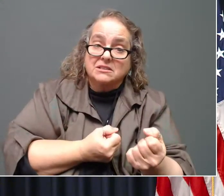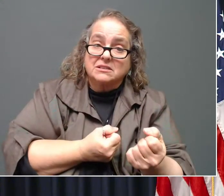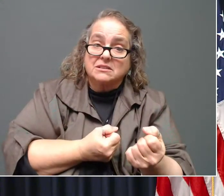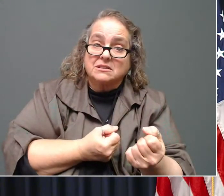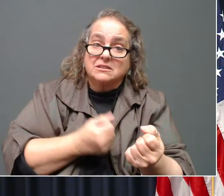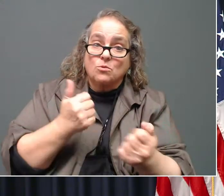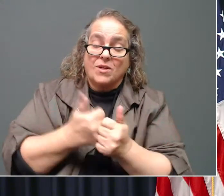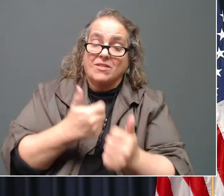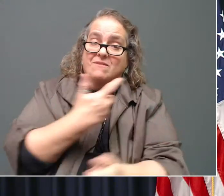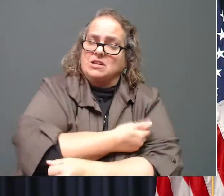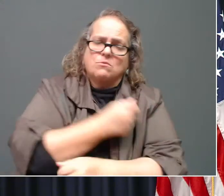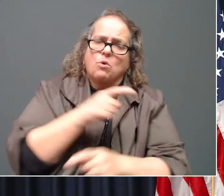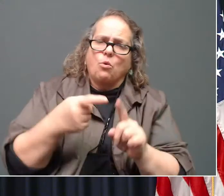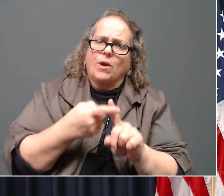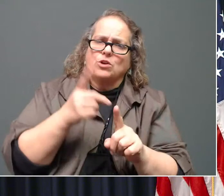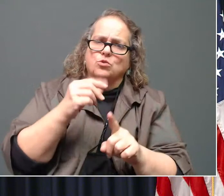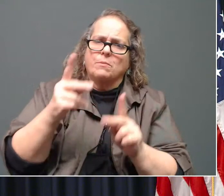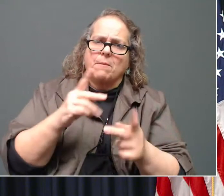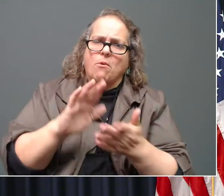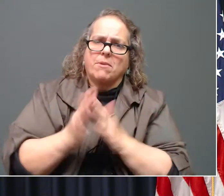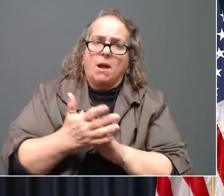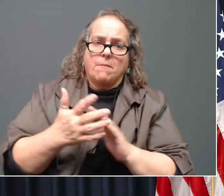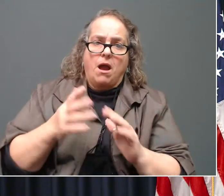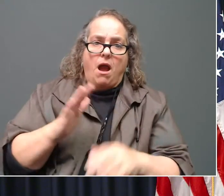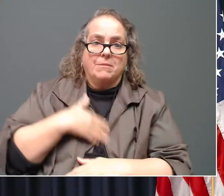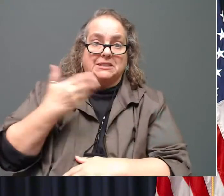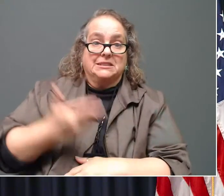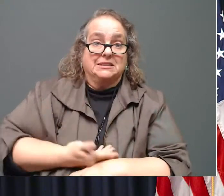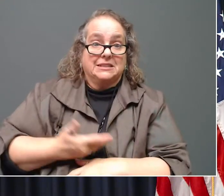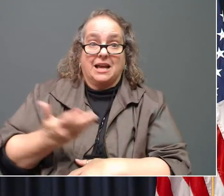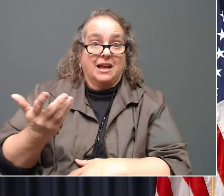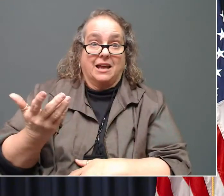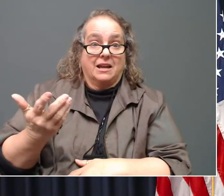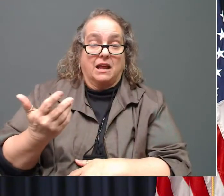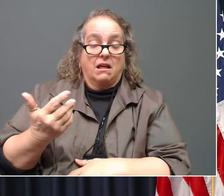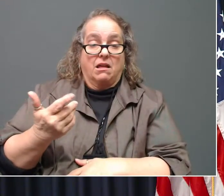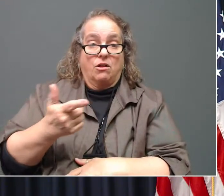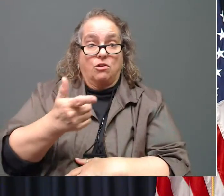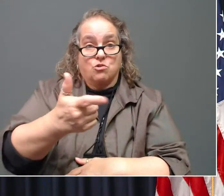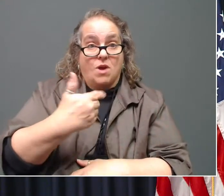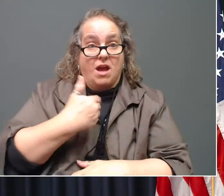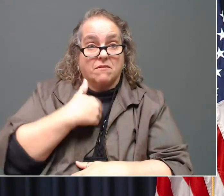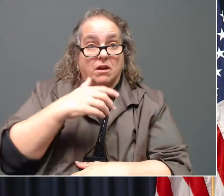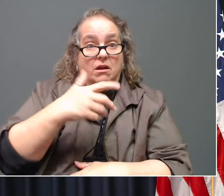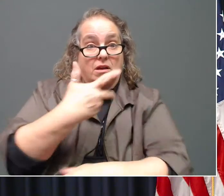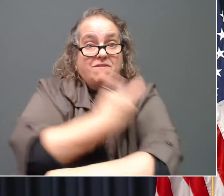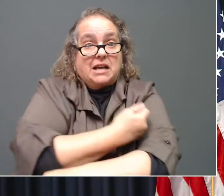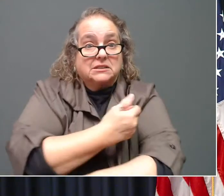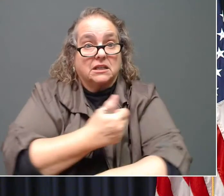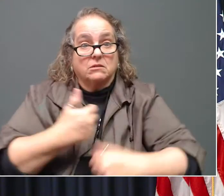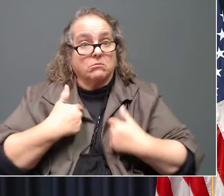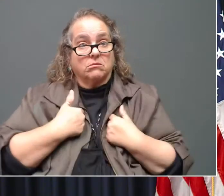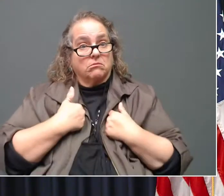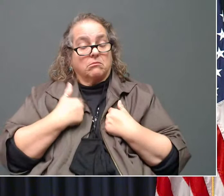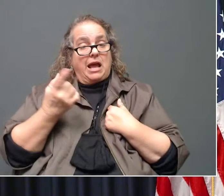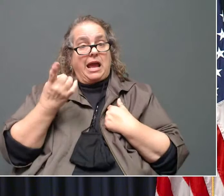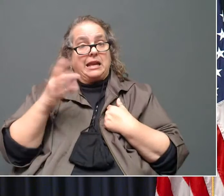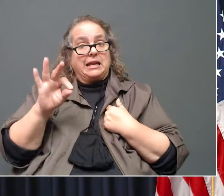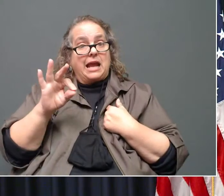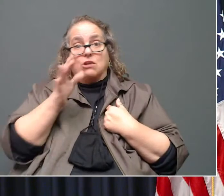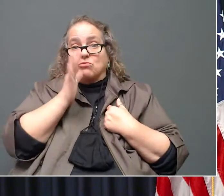do people start getting upset that, for example, you have a COVID-19 vaccine, but their 89-year-old grandma